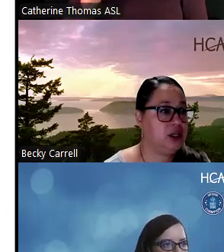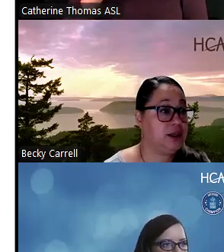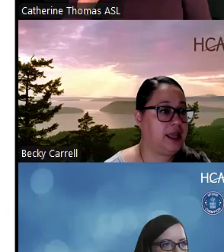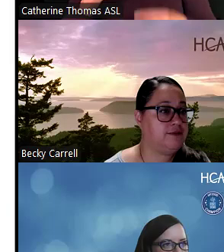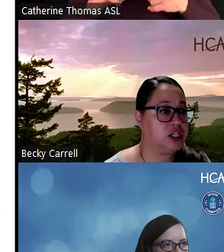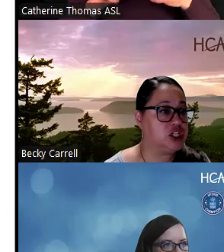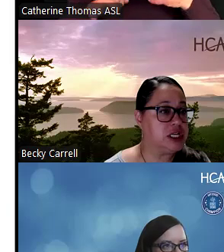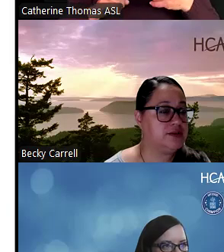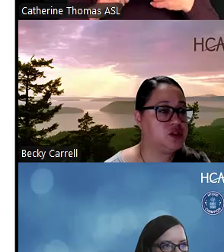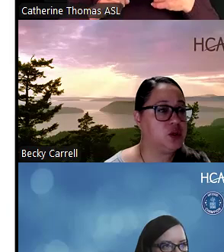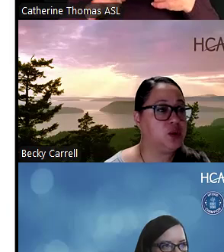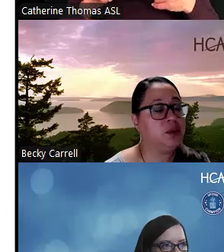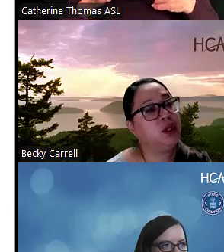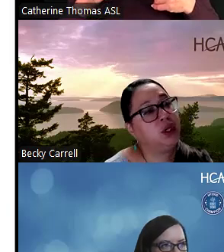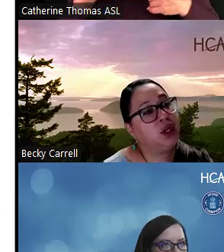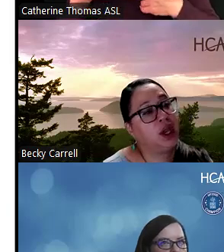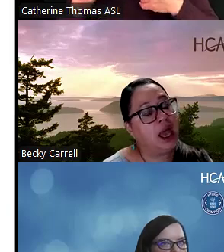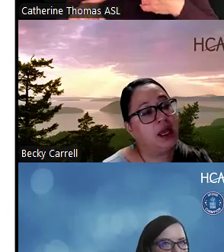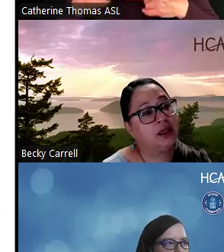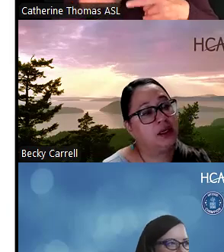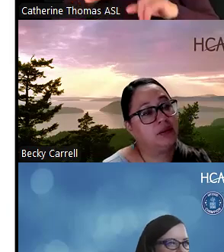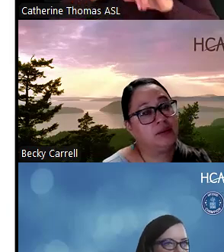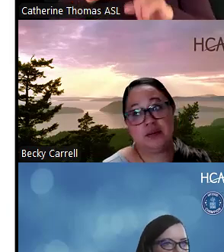the Q&A function of Zoom.